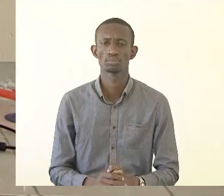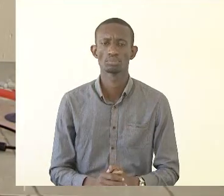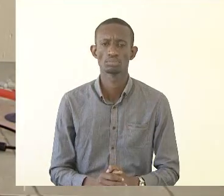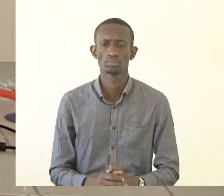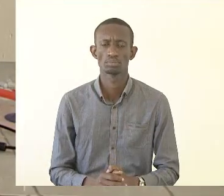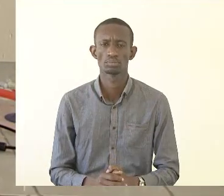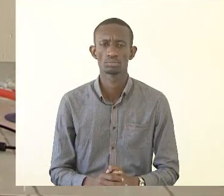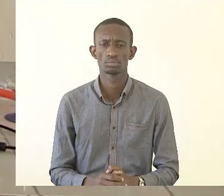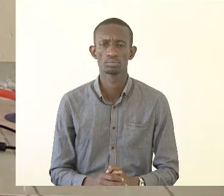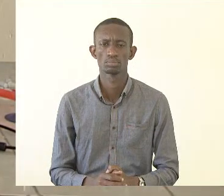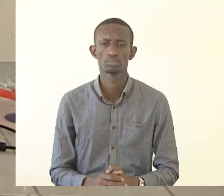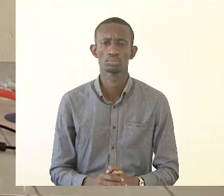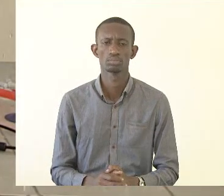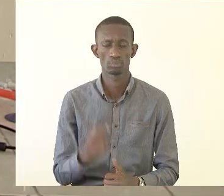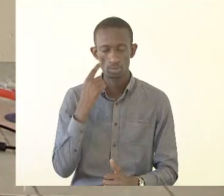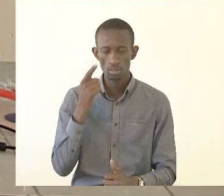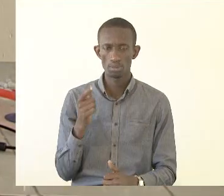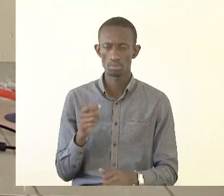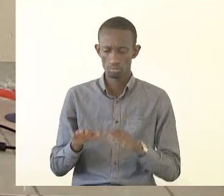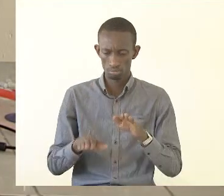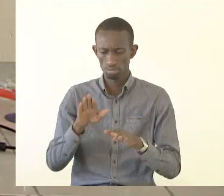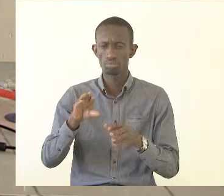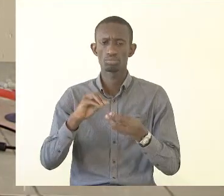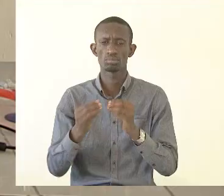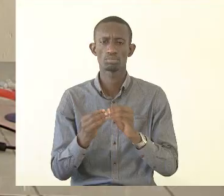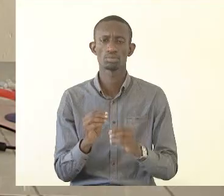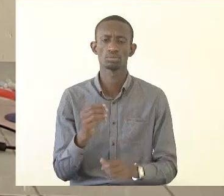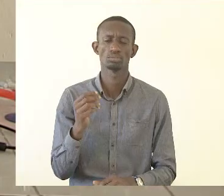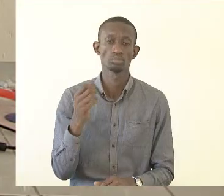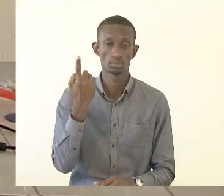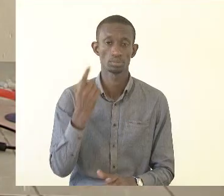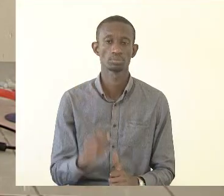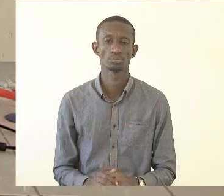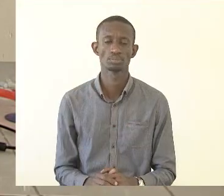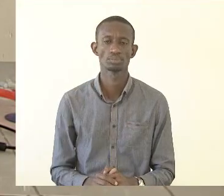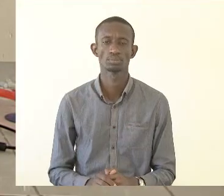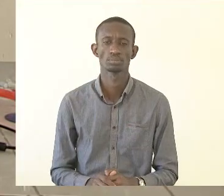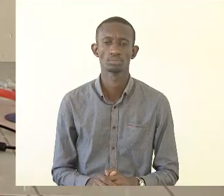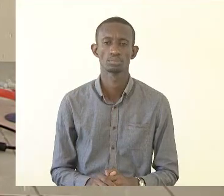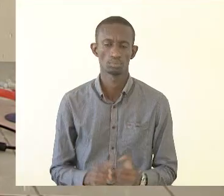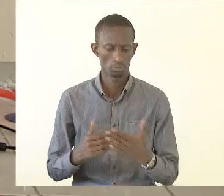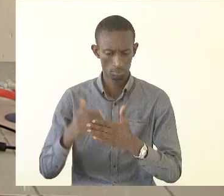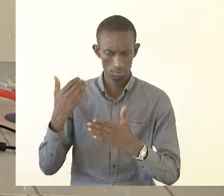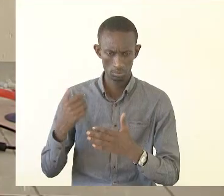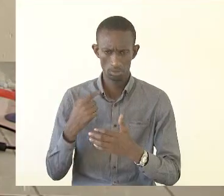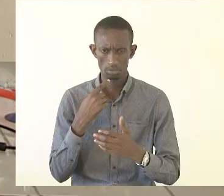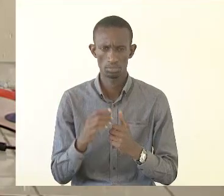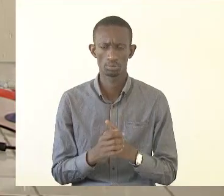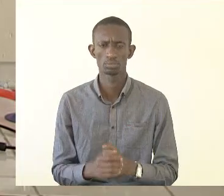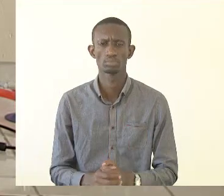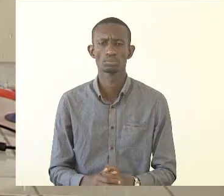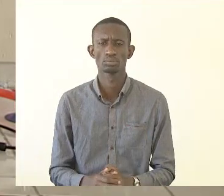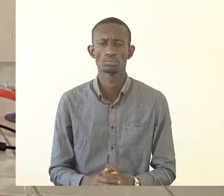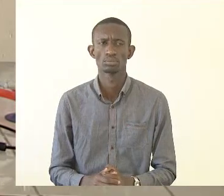number 1. So the reagents we have mentioned before, step number 1,